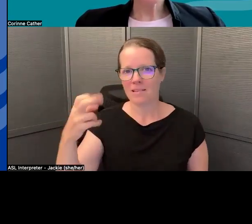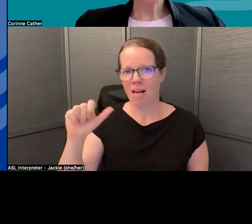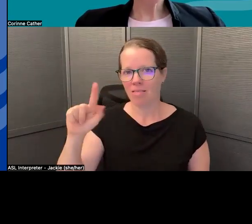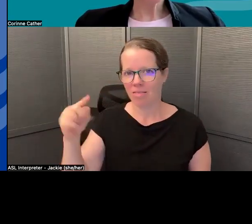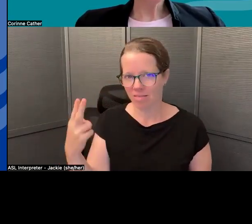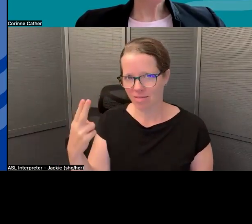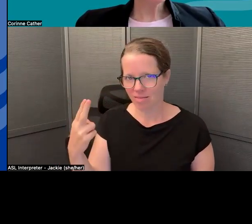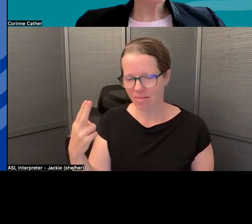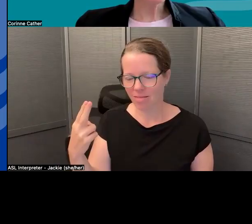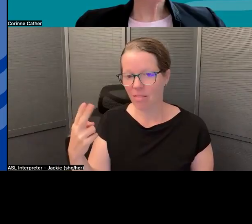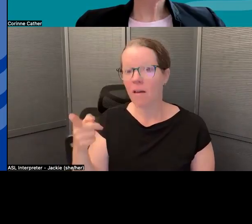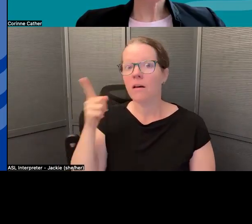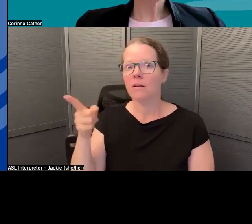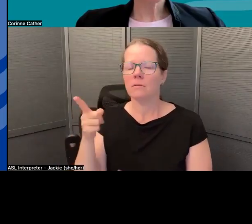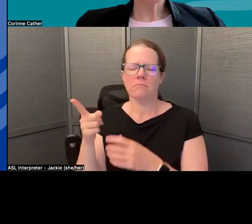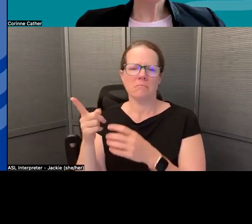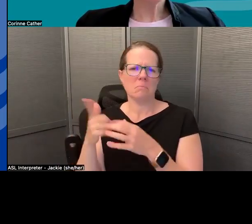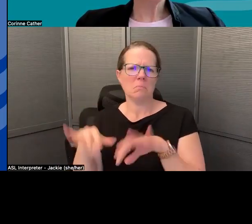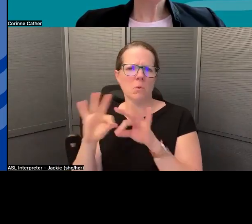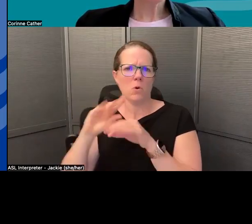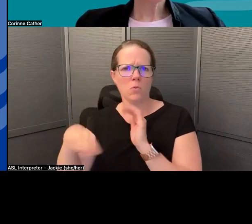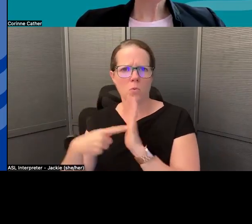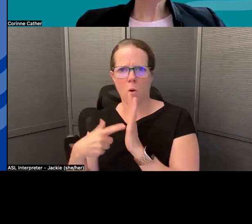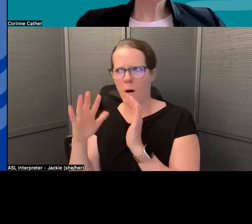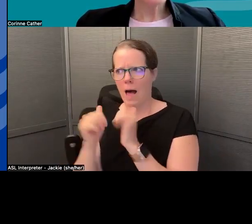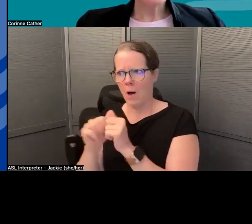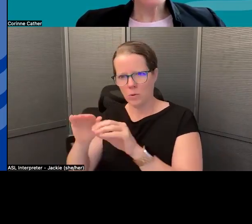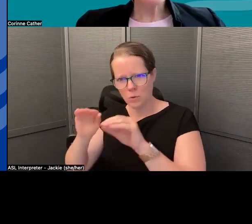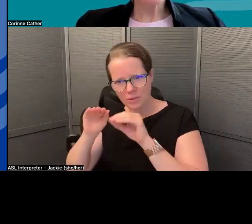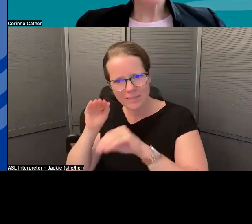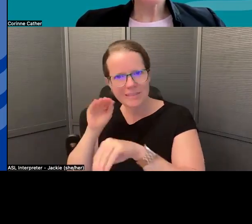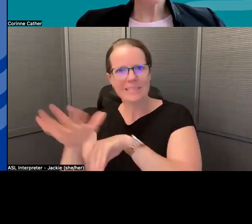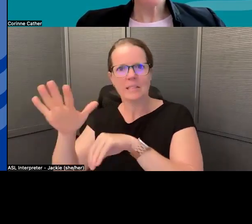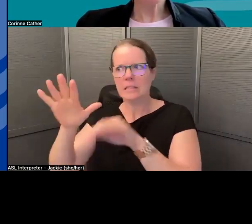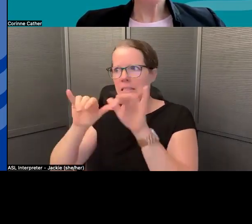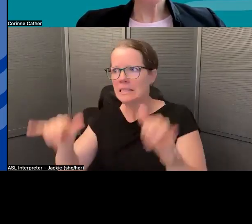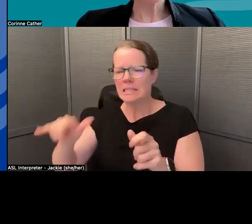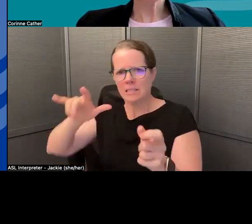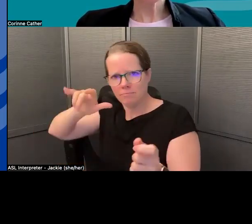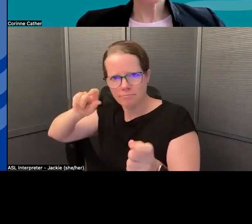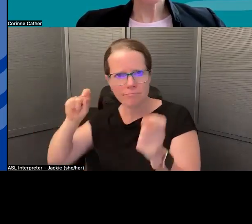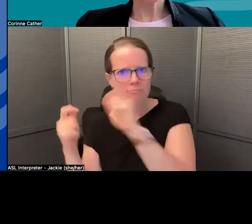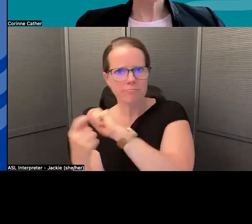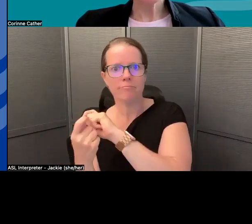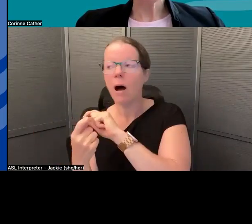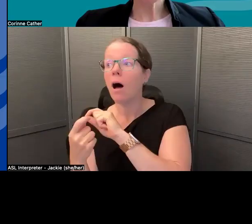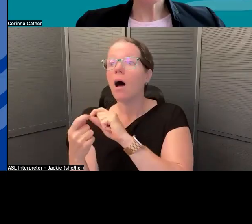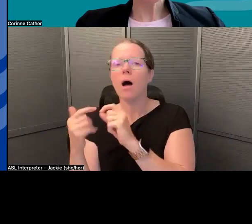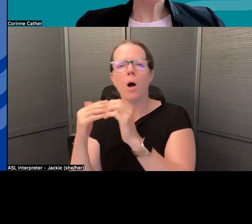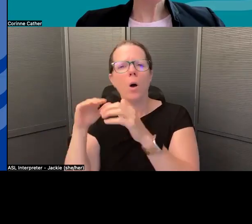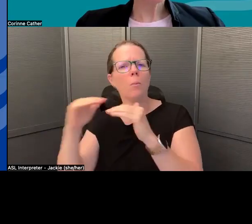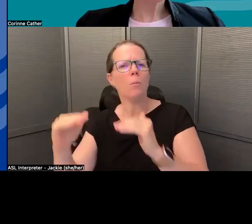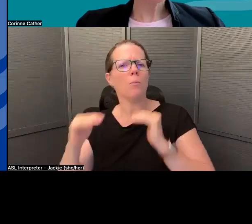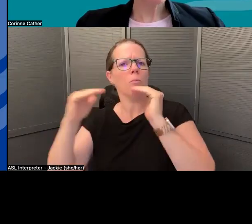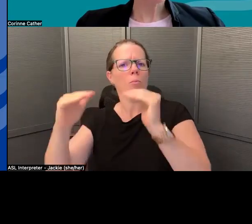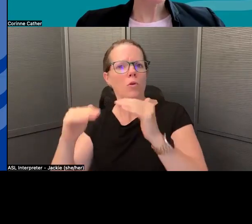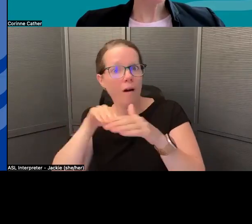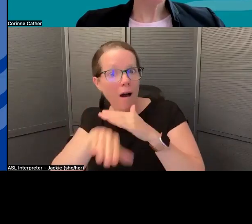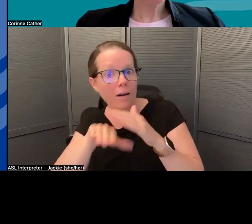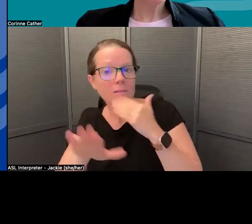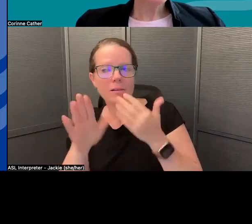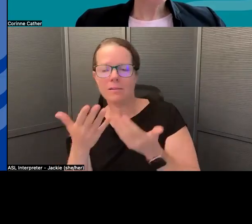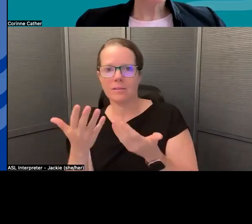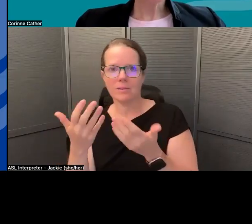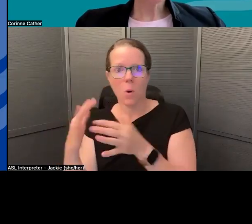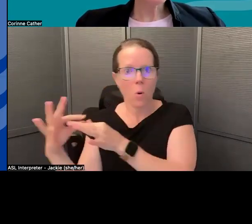in advancing major system transformation to improve access, quality, and coordination of behavioral health care across the